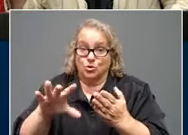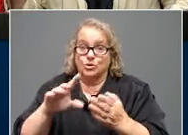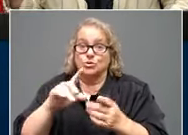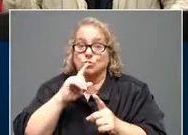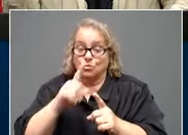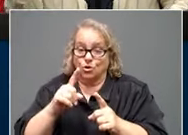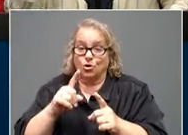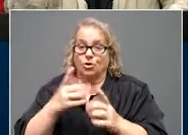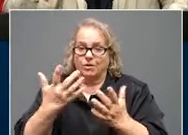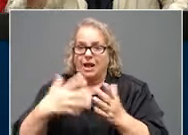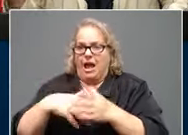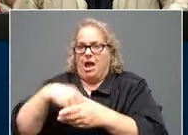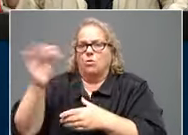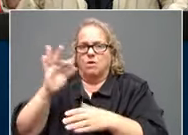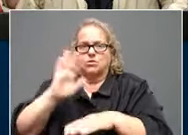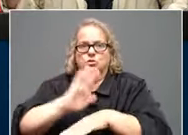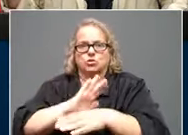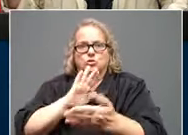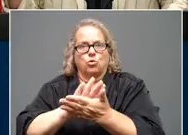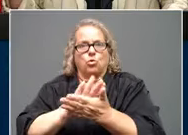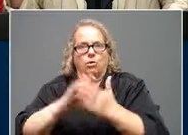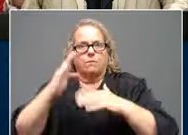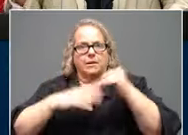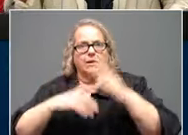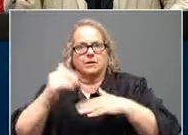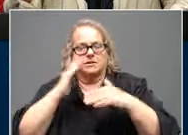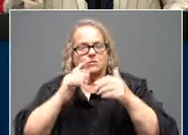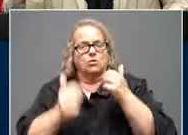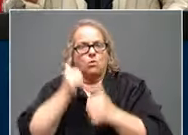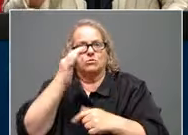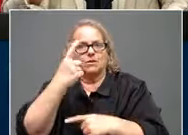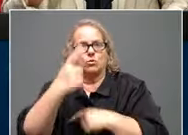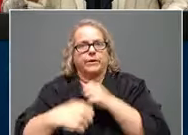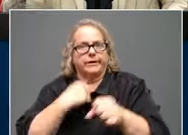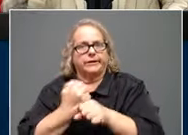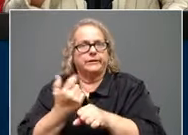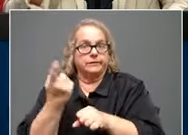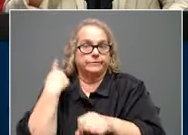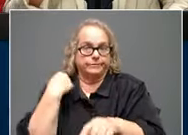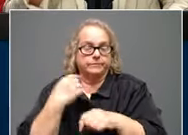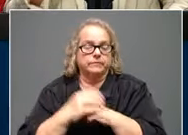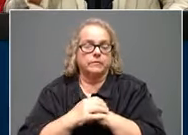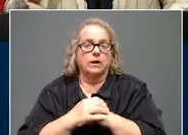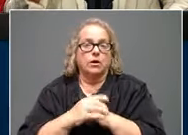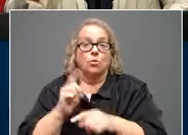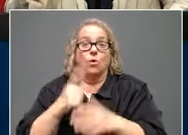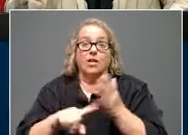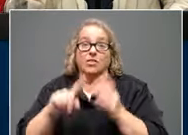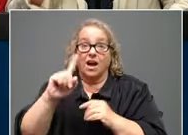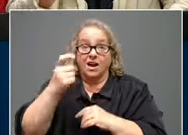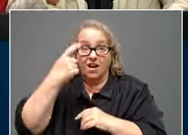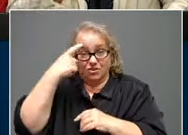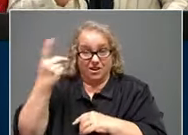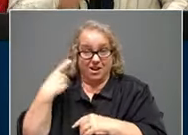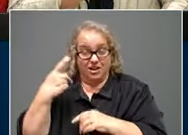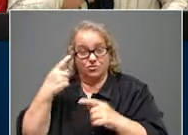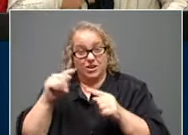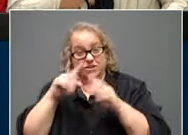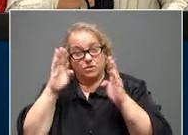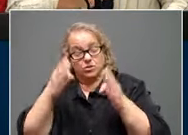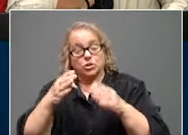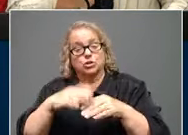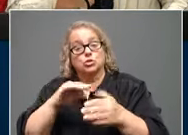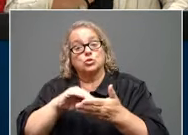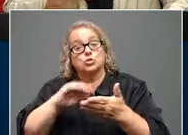buildings for the better part of a year. And so what the governor and I were focused on is the students who